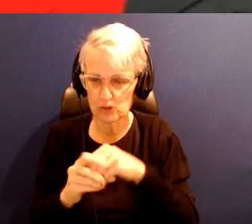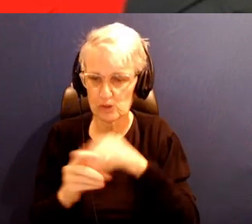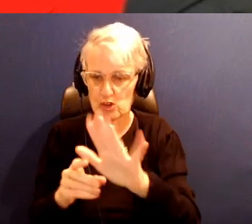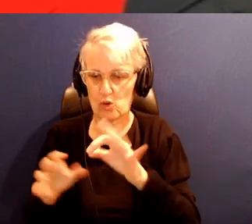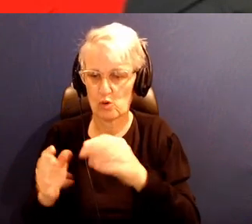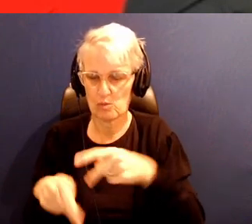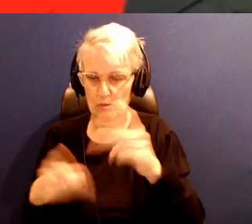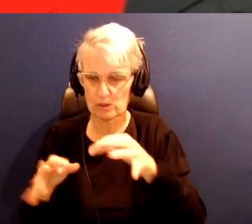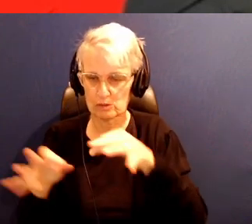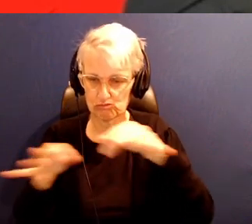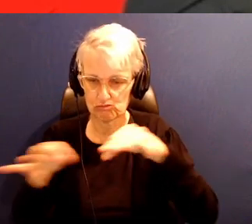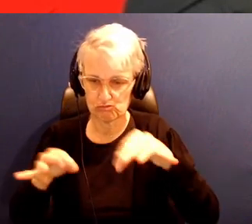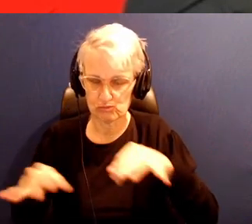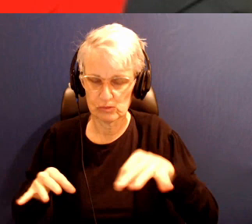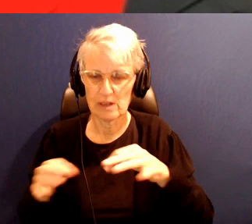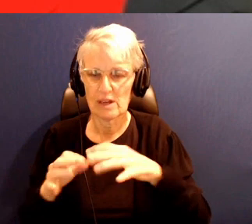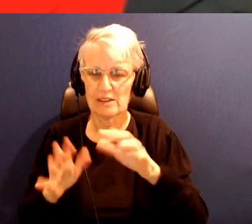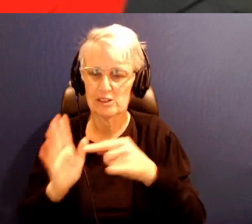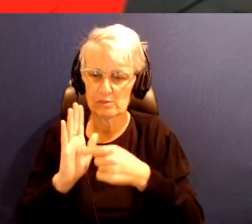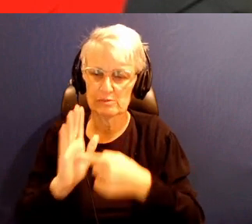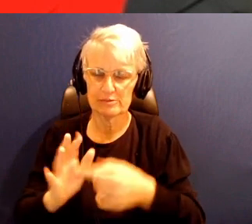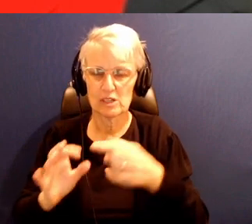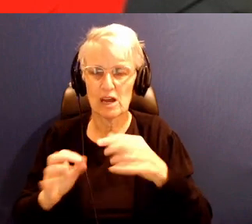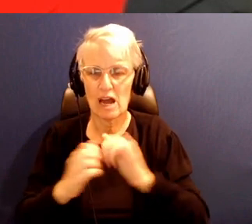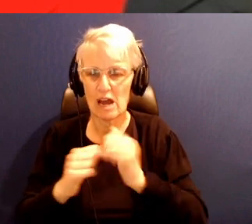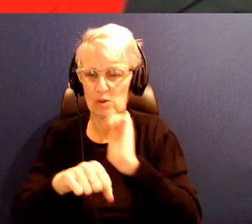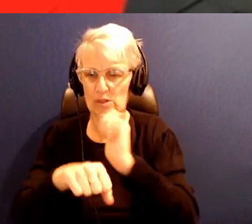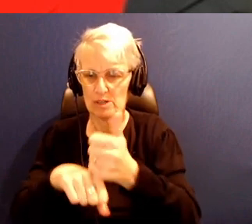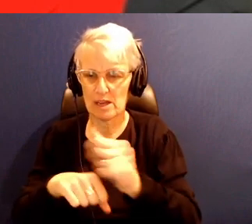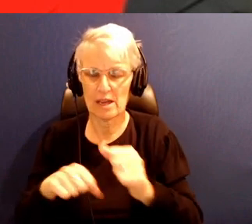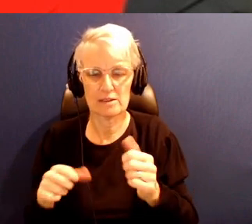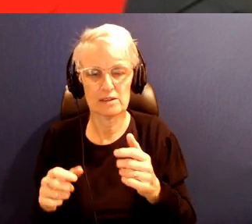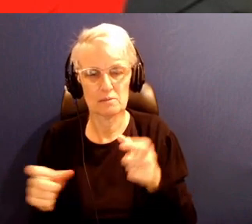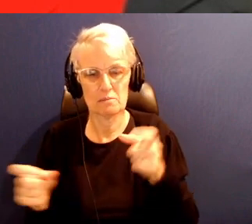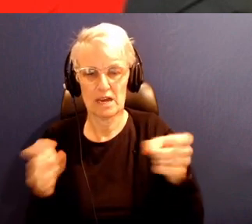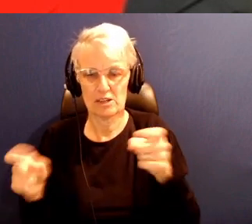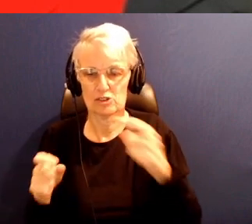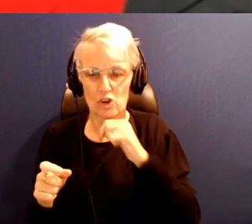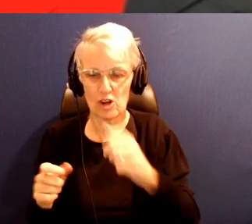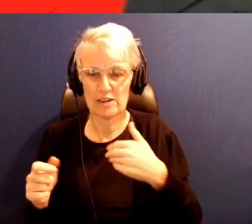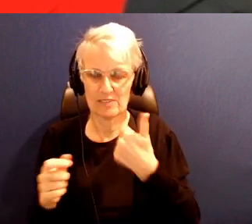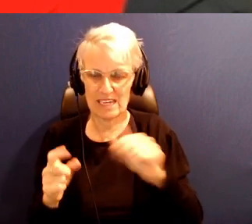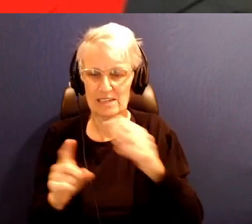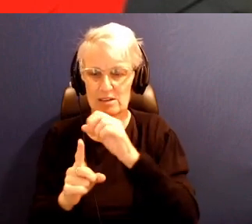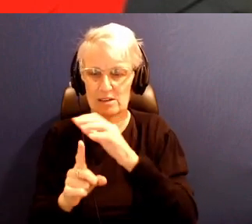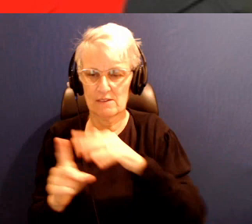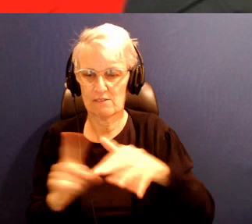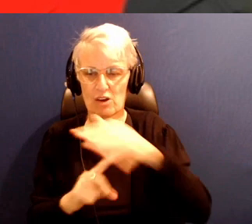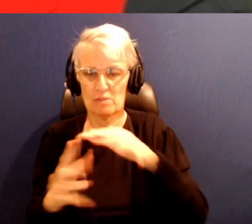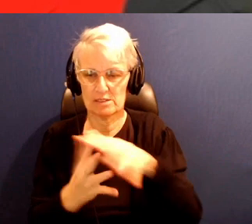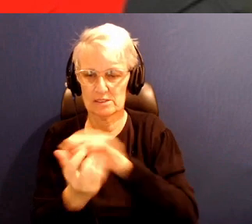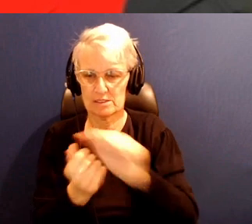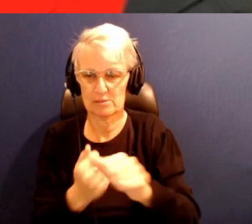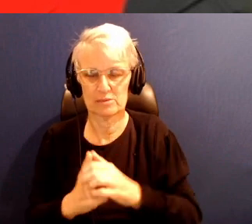in your proposal and indicate how you will install and manage them to avoid environmental damage. Finally, it